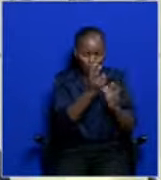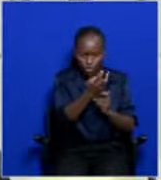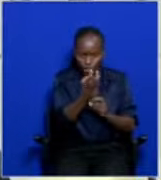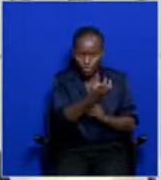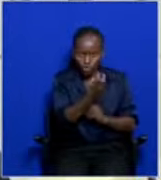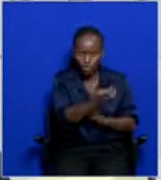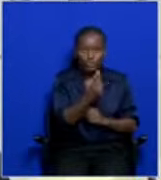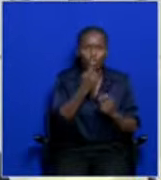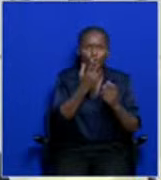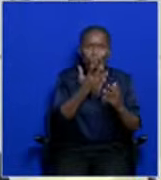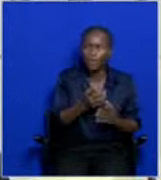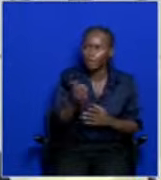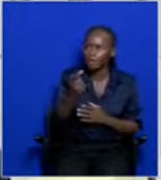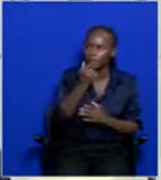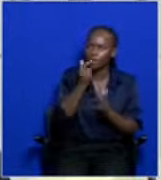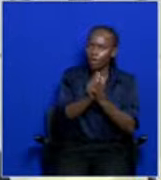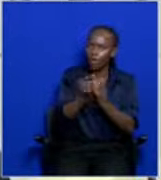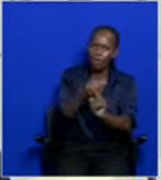detention